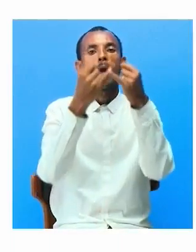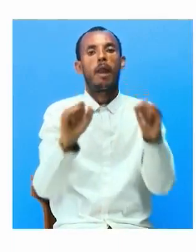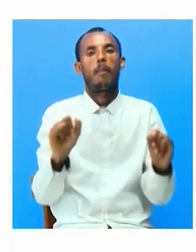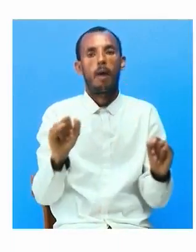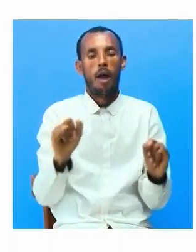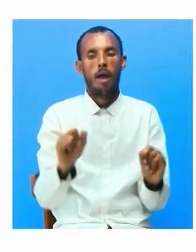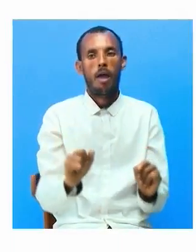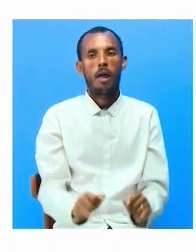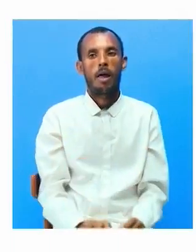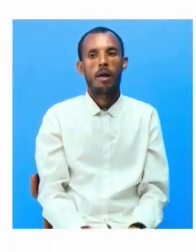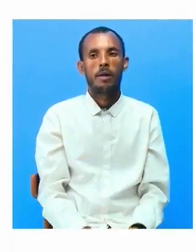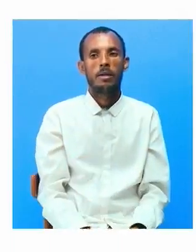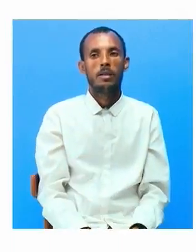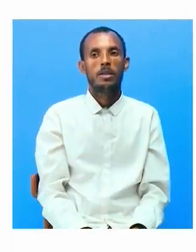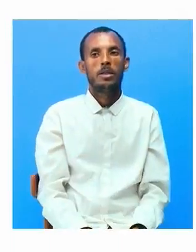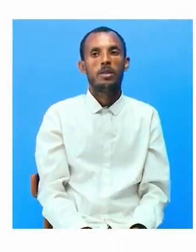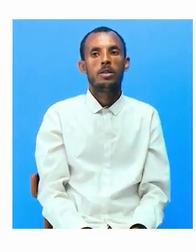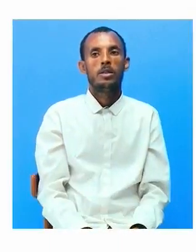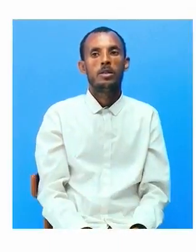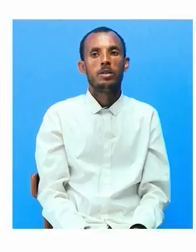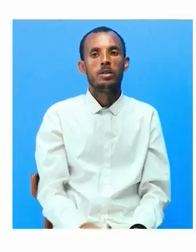divided by